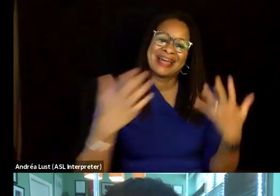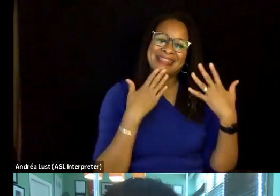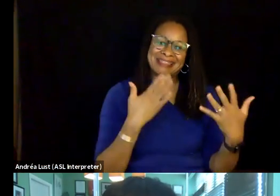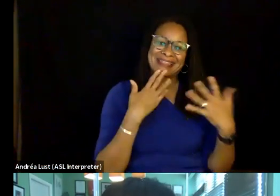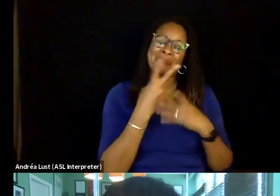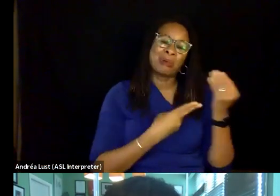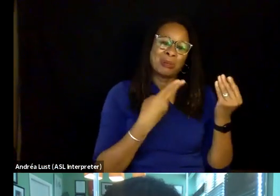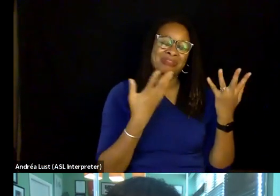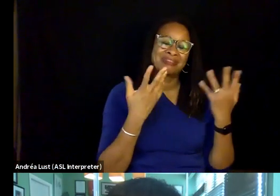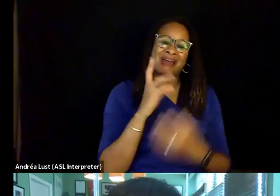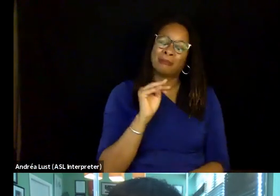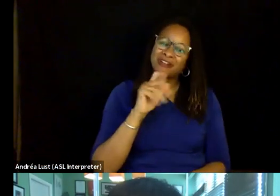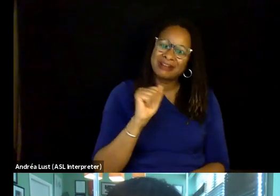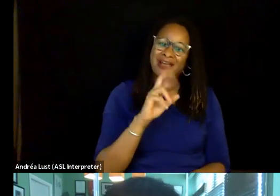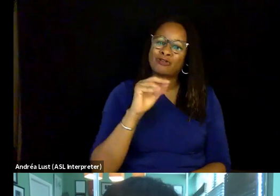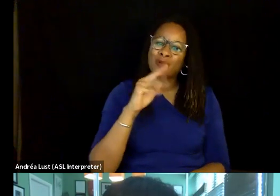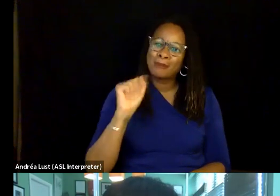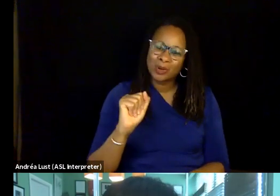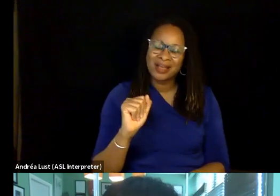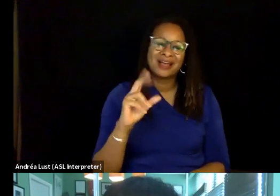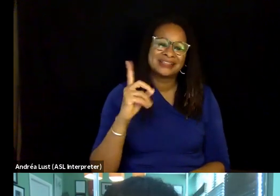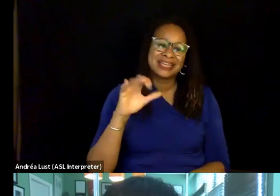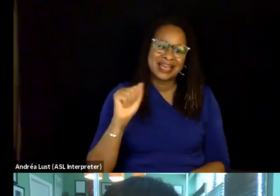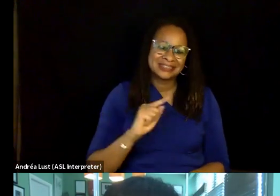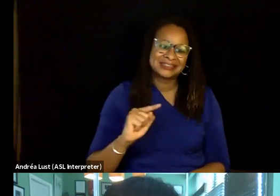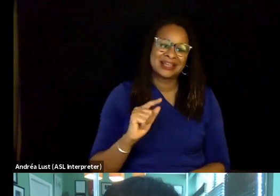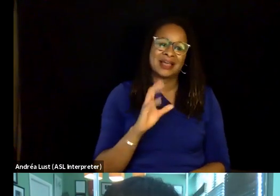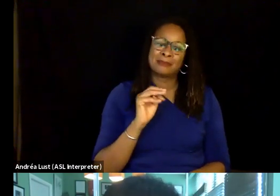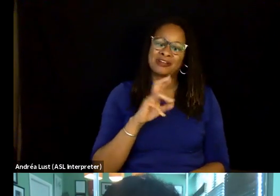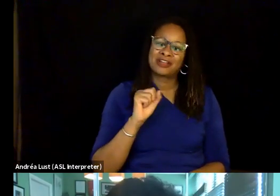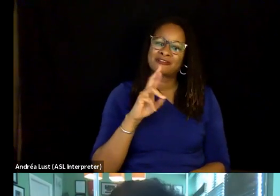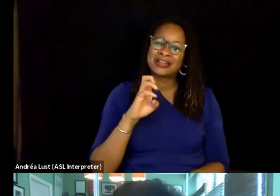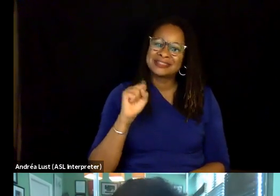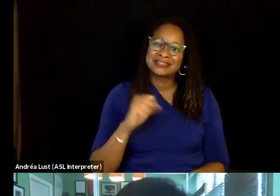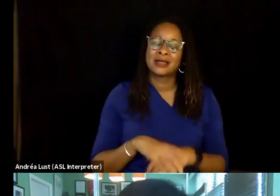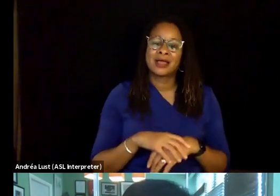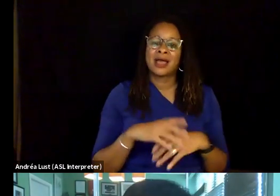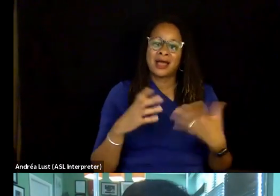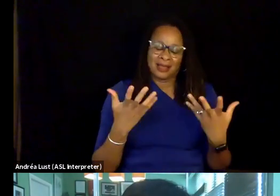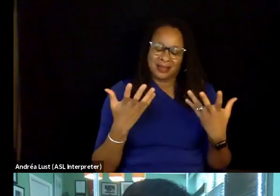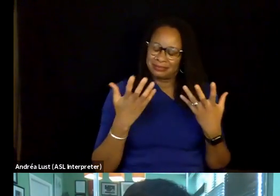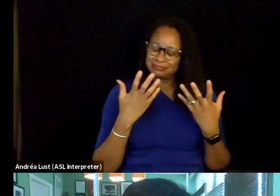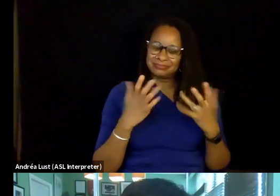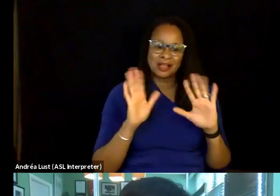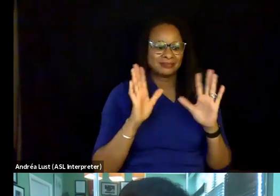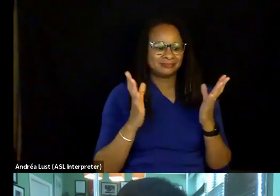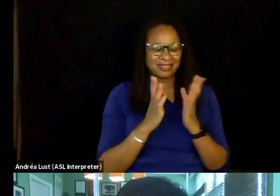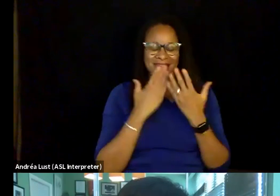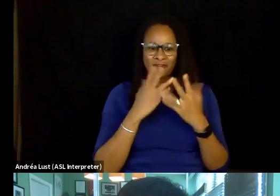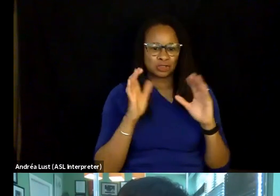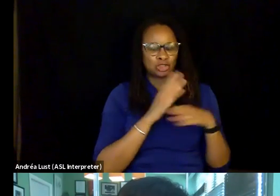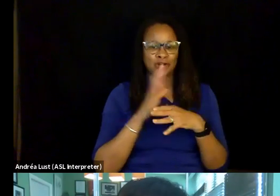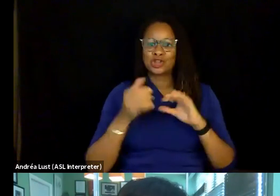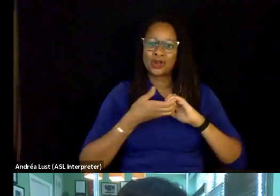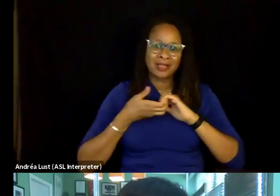Ramona Diaz. Thank you for letting us in your collaboration, in your relationship, for sharing your knowledge and your thoughts with